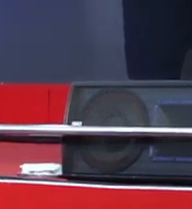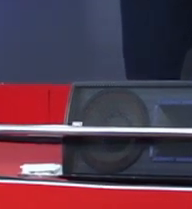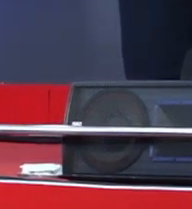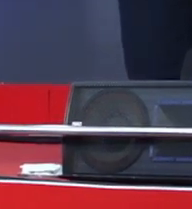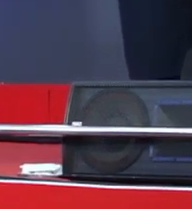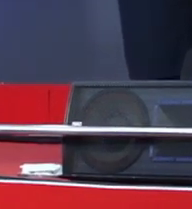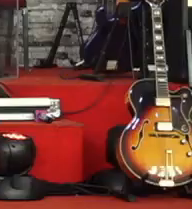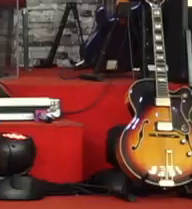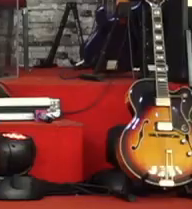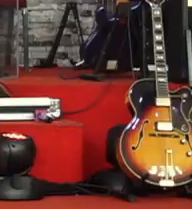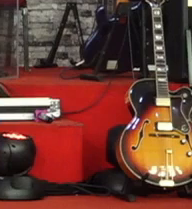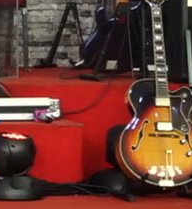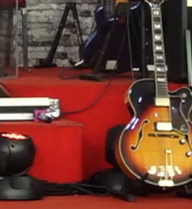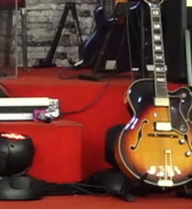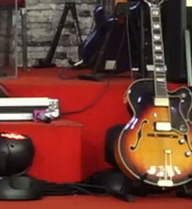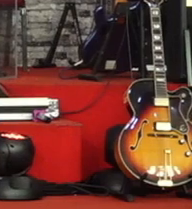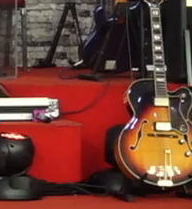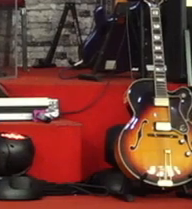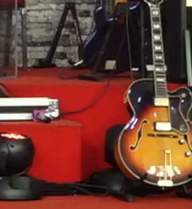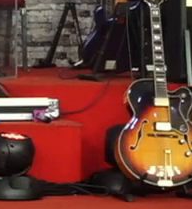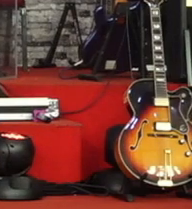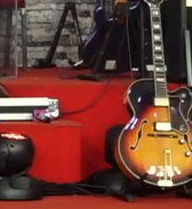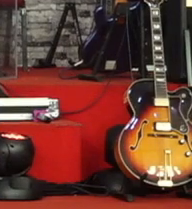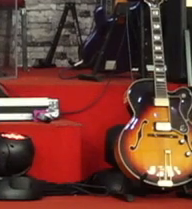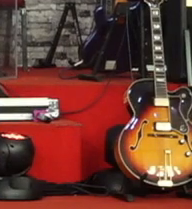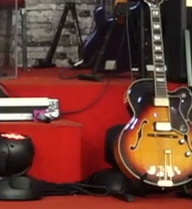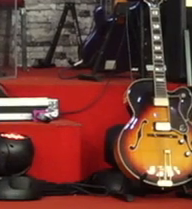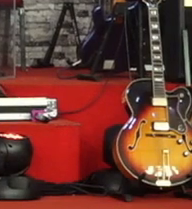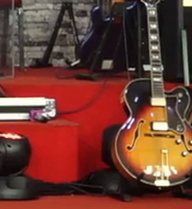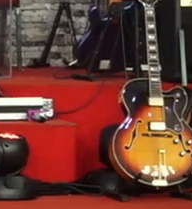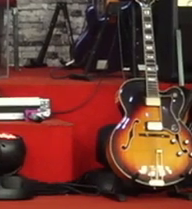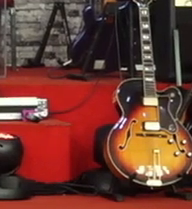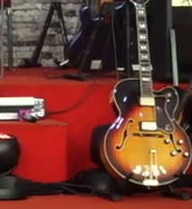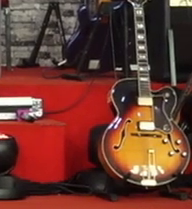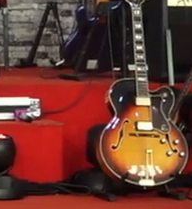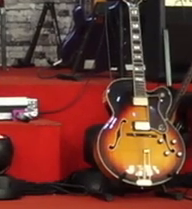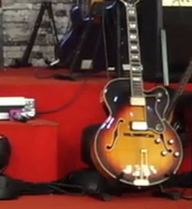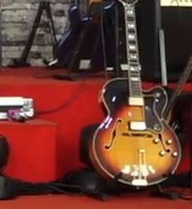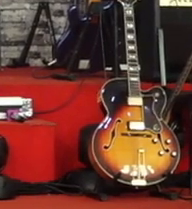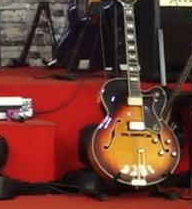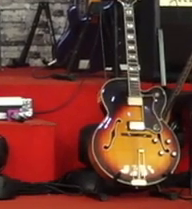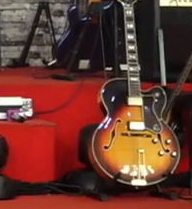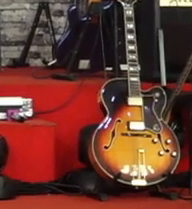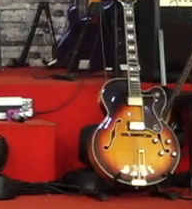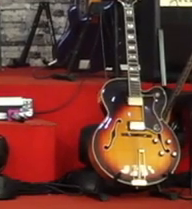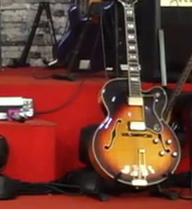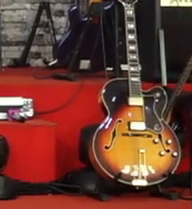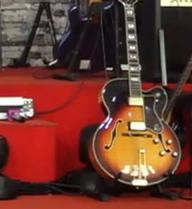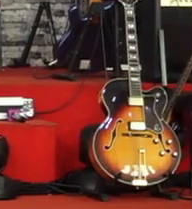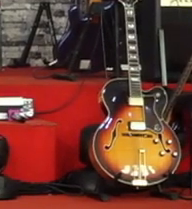So there are so many things which... why we should take care of our bodies.